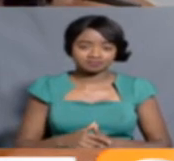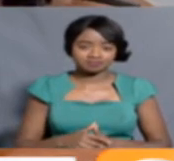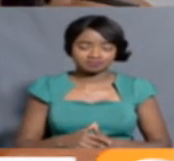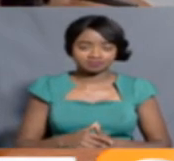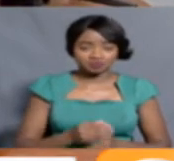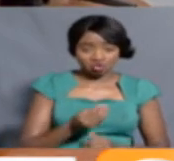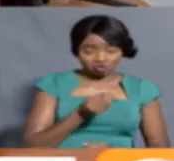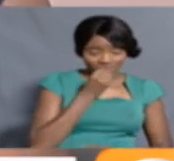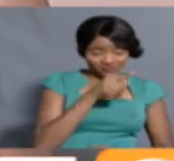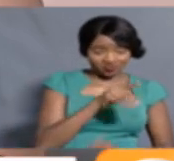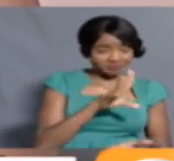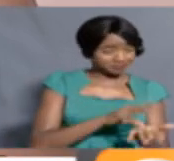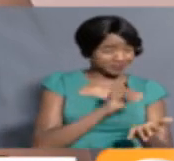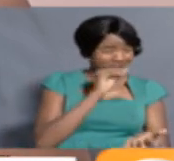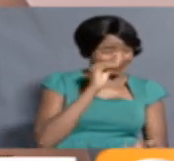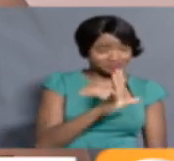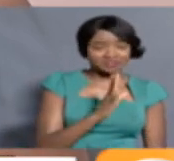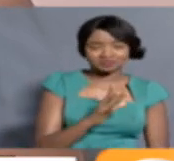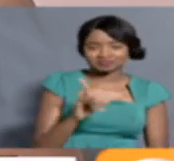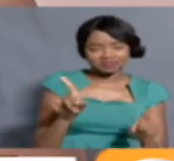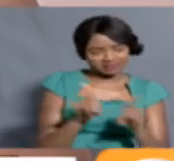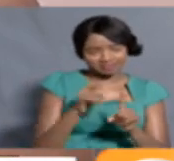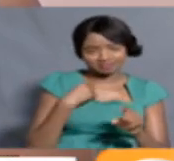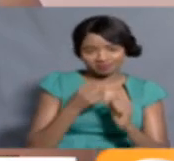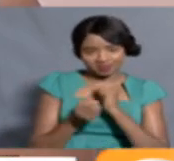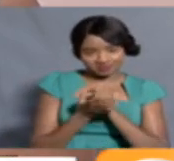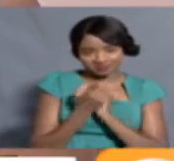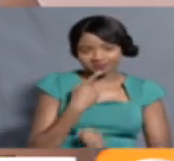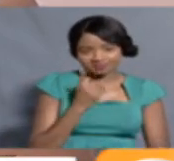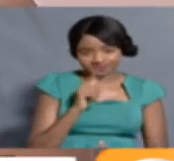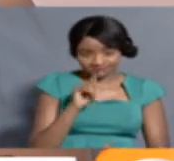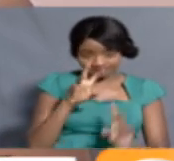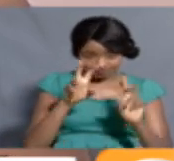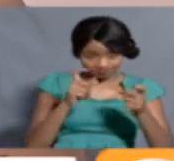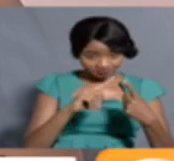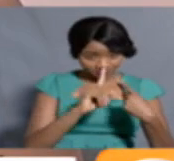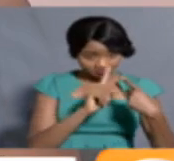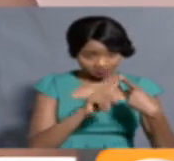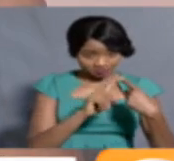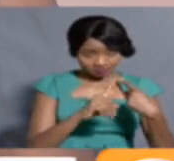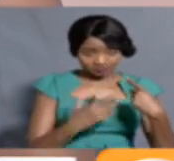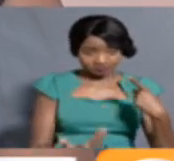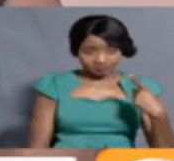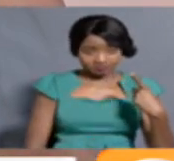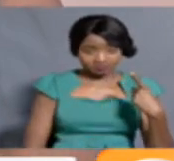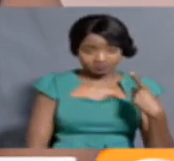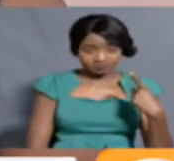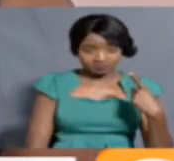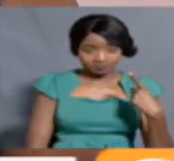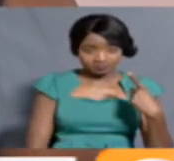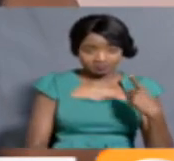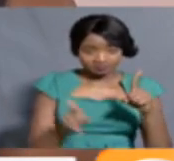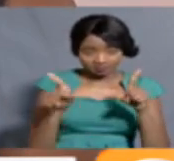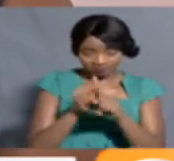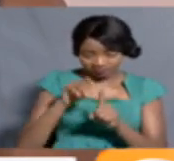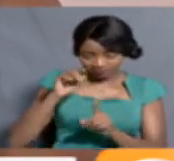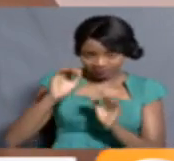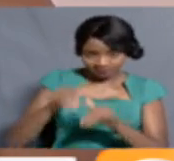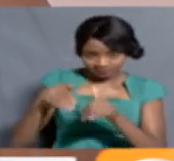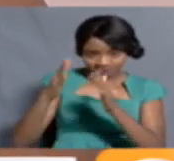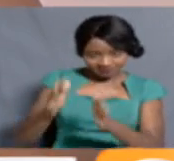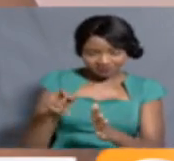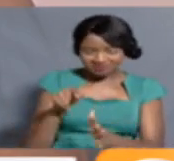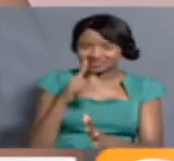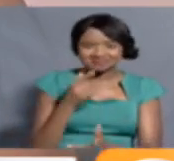food security, remember I've done an explainer on this, and these are the issues. First of all, the reality is this, that even farmers themselves are not food